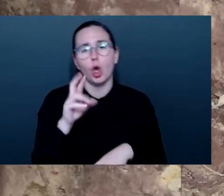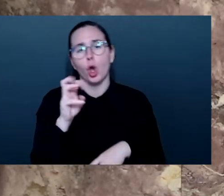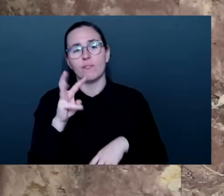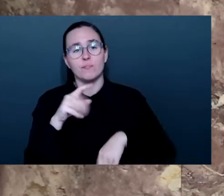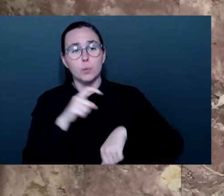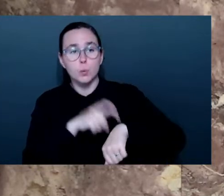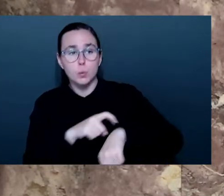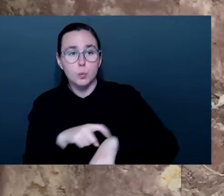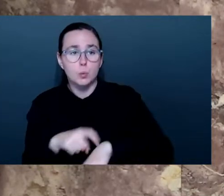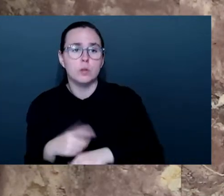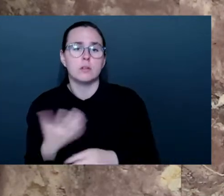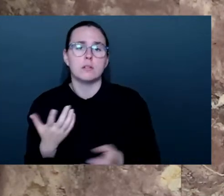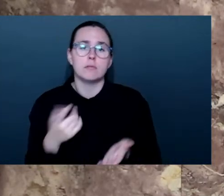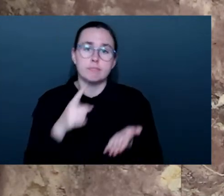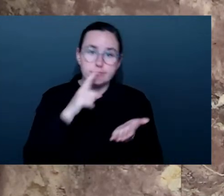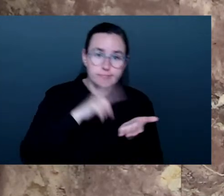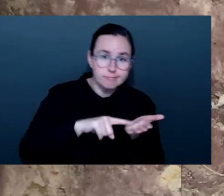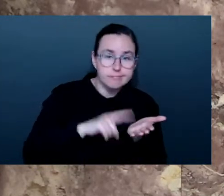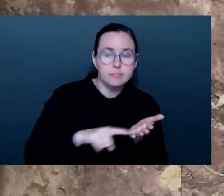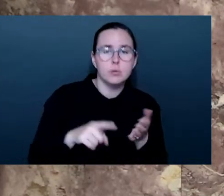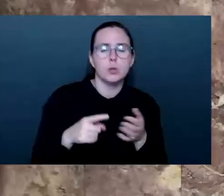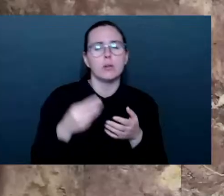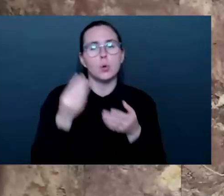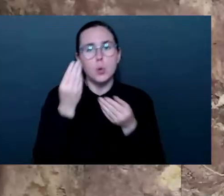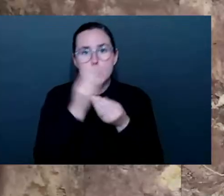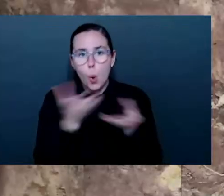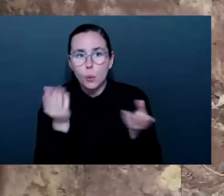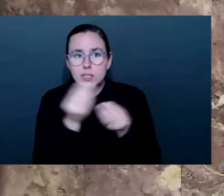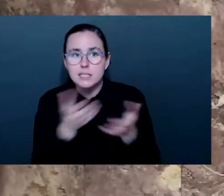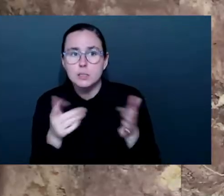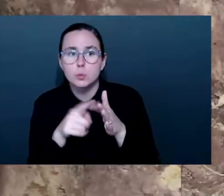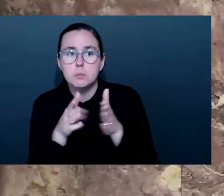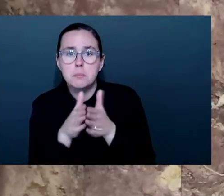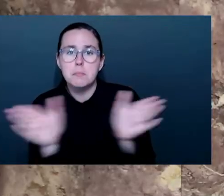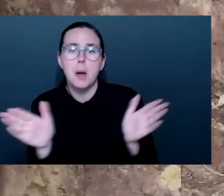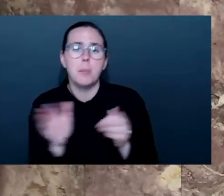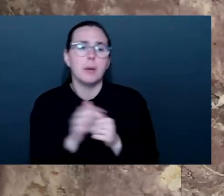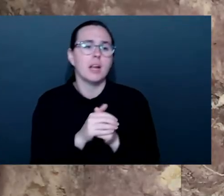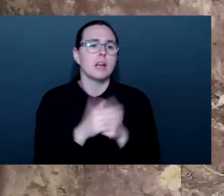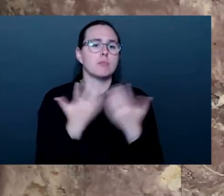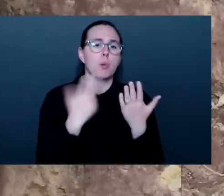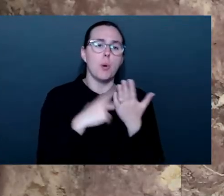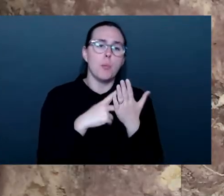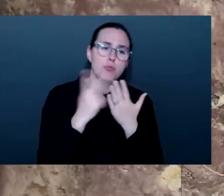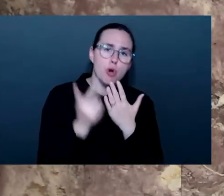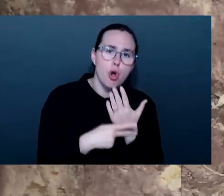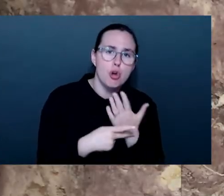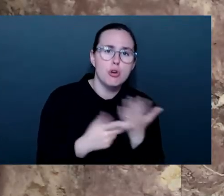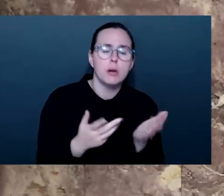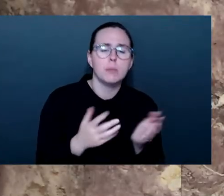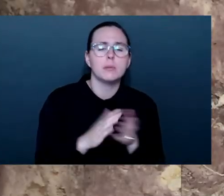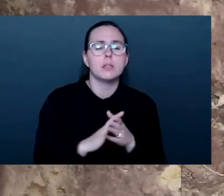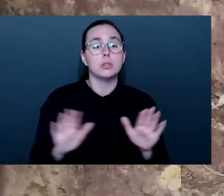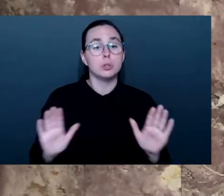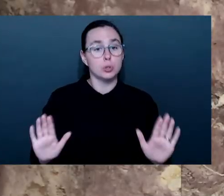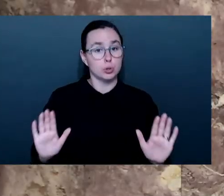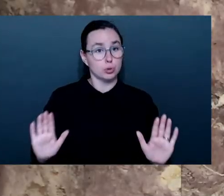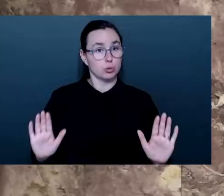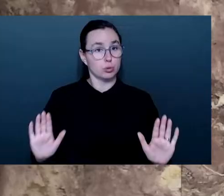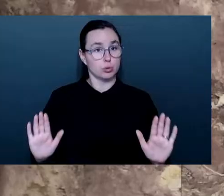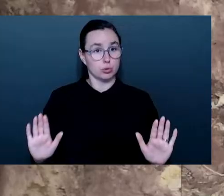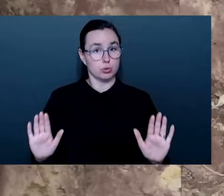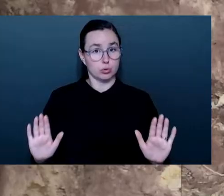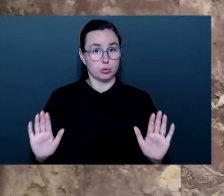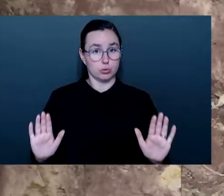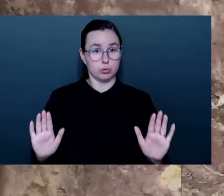Members, Minister will complete the answer. In BC, Please continue. BC Corrections